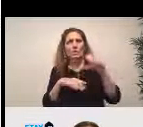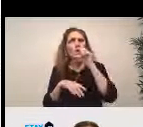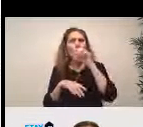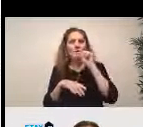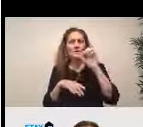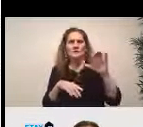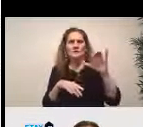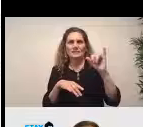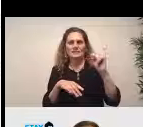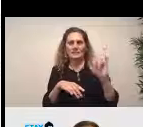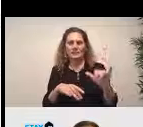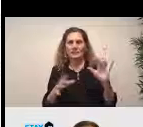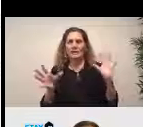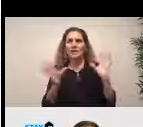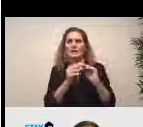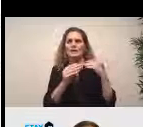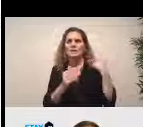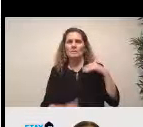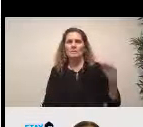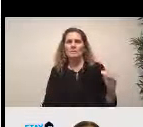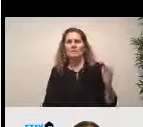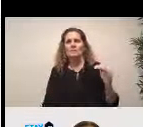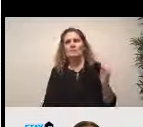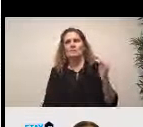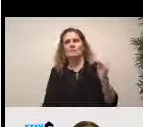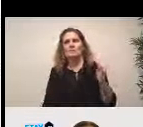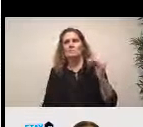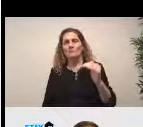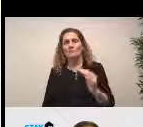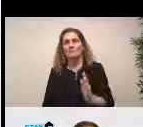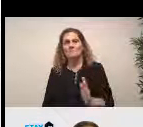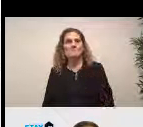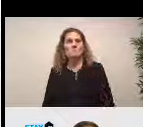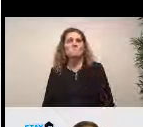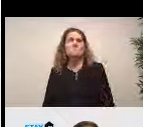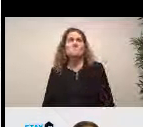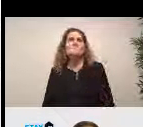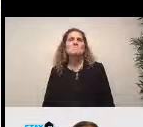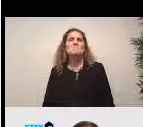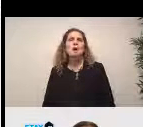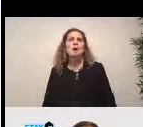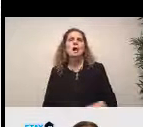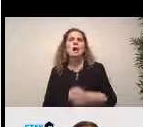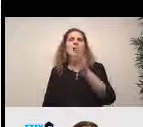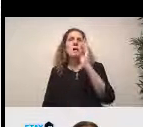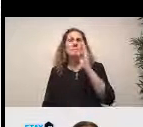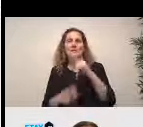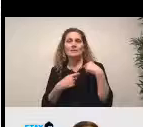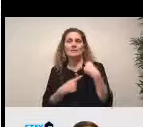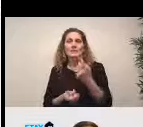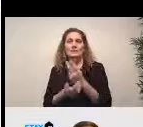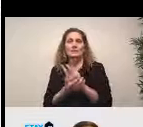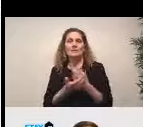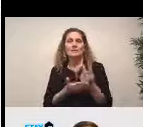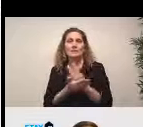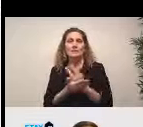as preliminary because it's still incomplete at this point. And this is the little spike that I had mentioned within